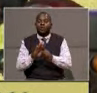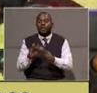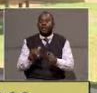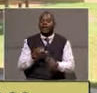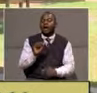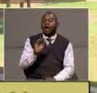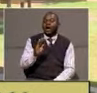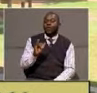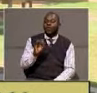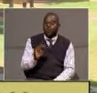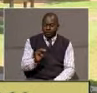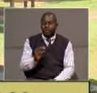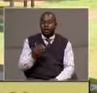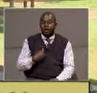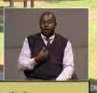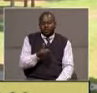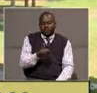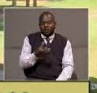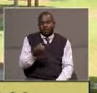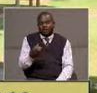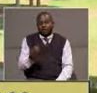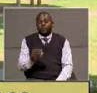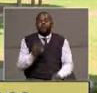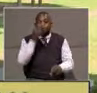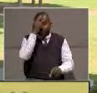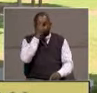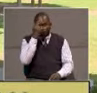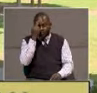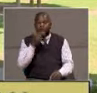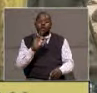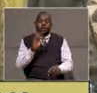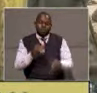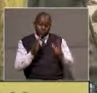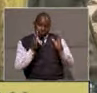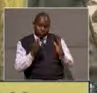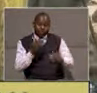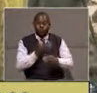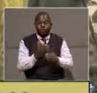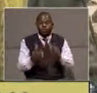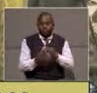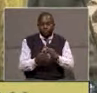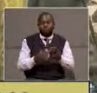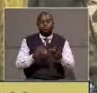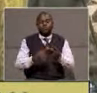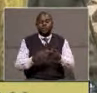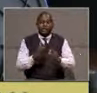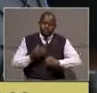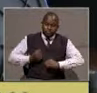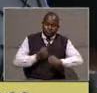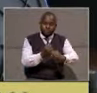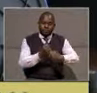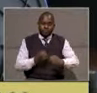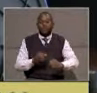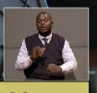Abim. It has a 660 student capacity with courses focusing on building and construction, carpentry,